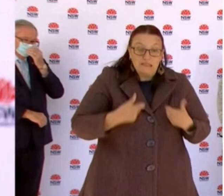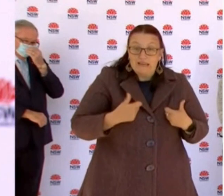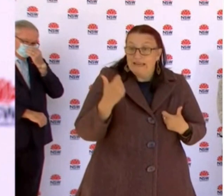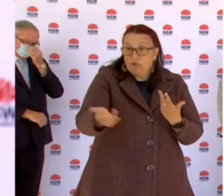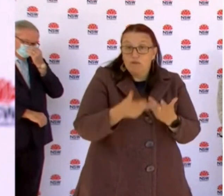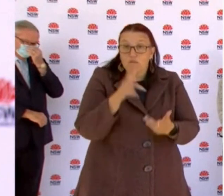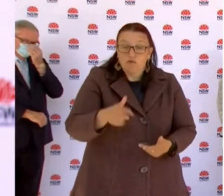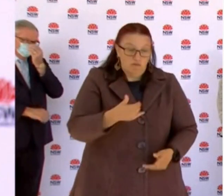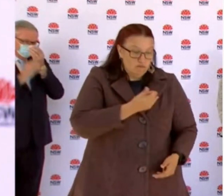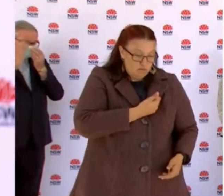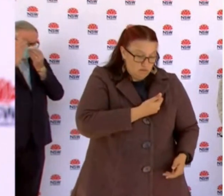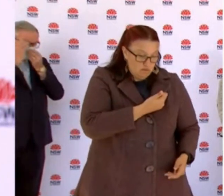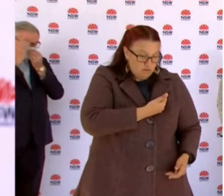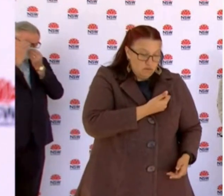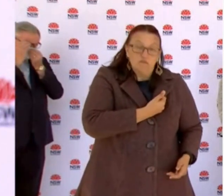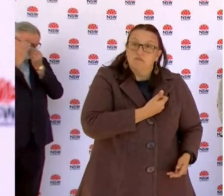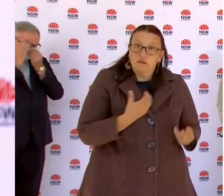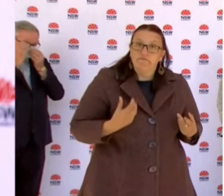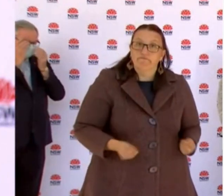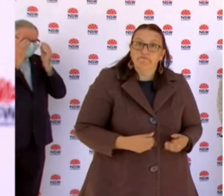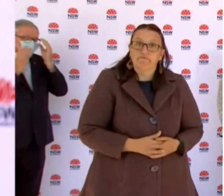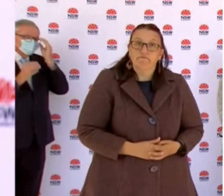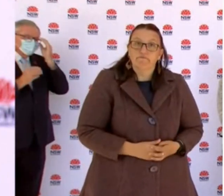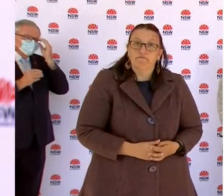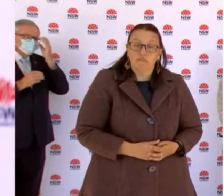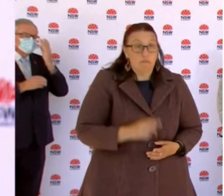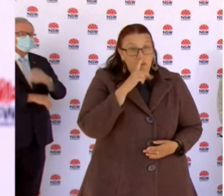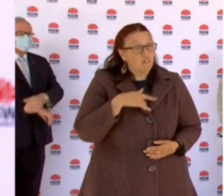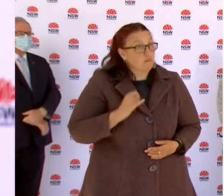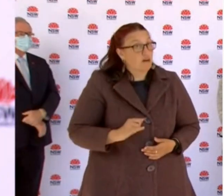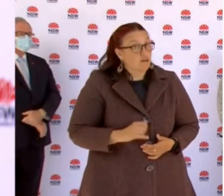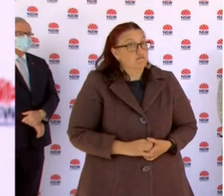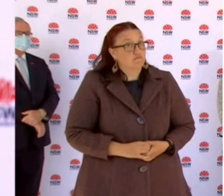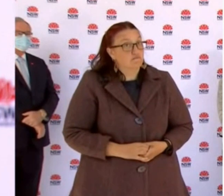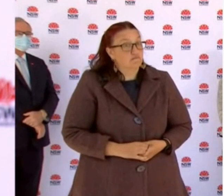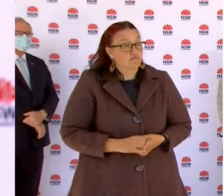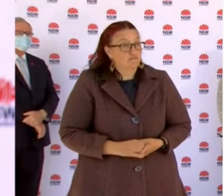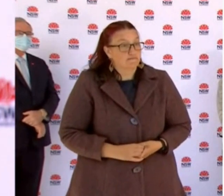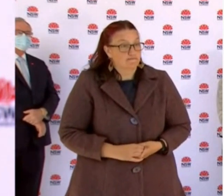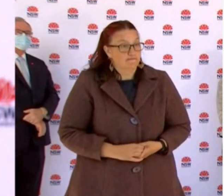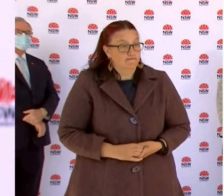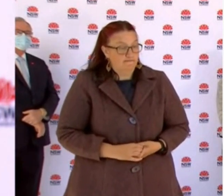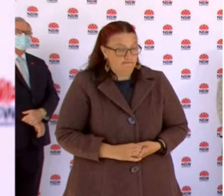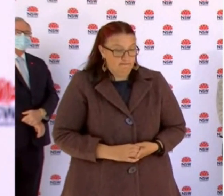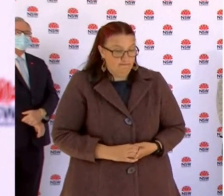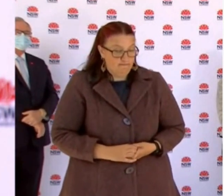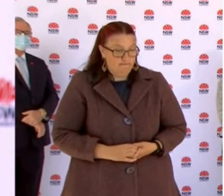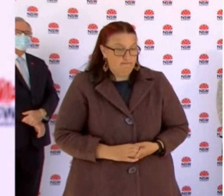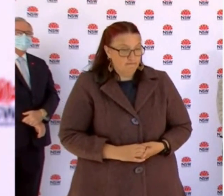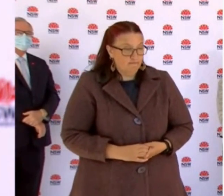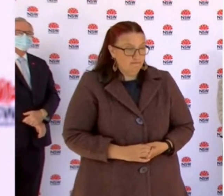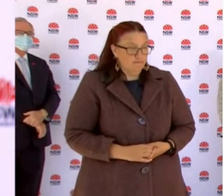pass that on to those closest to you. Don't underestimate the guilt people feel, because I'm close enough to